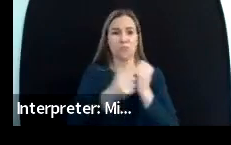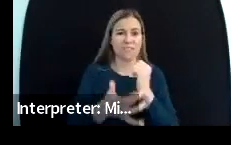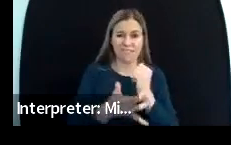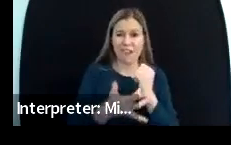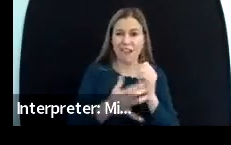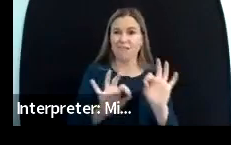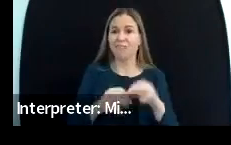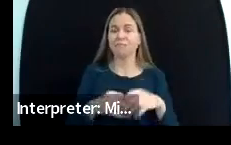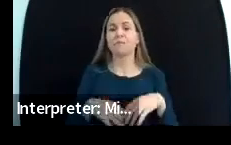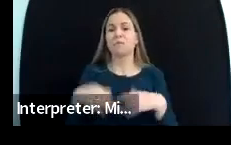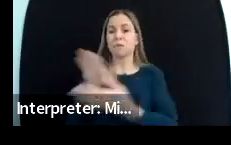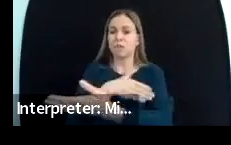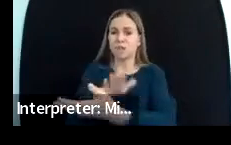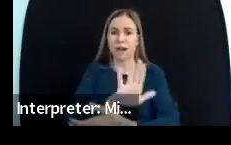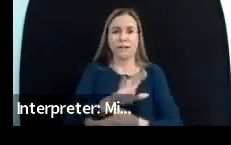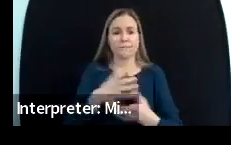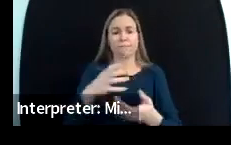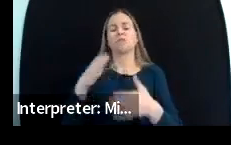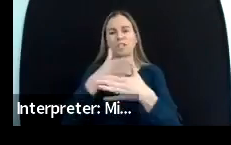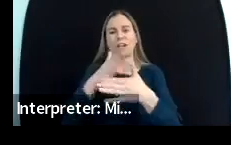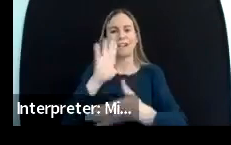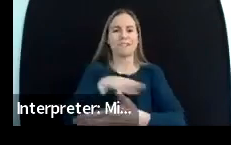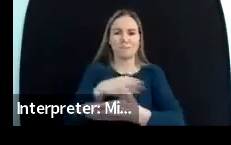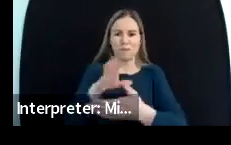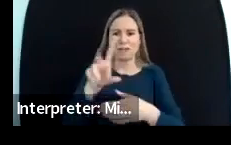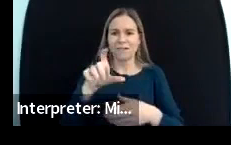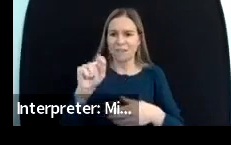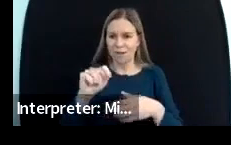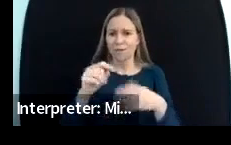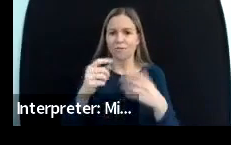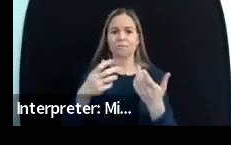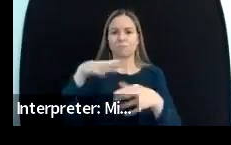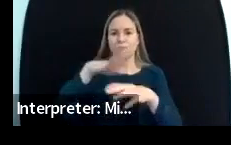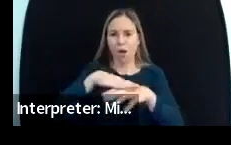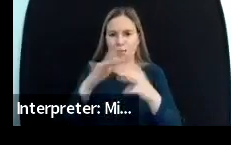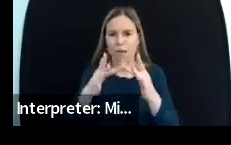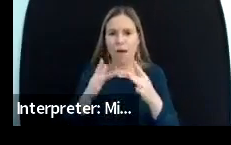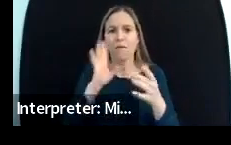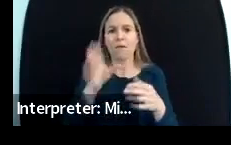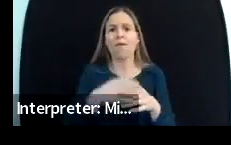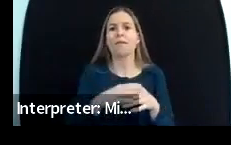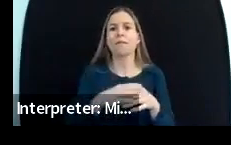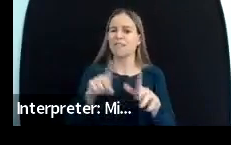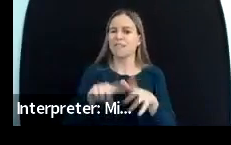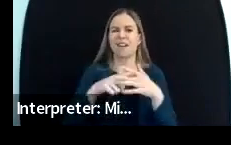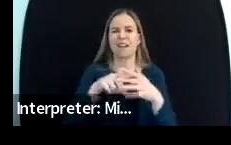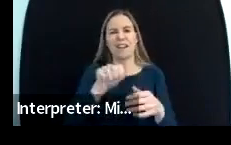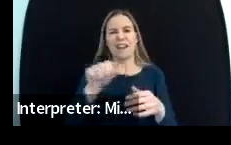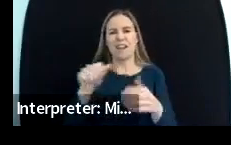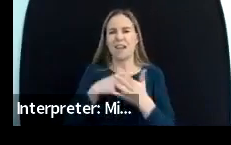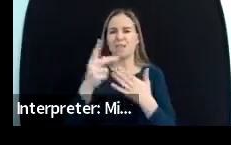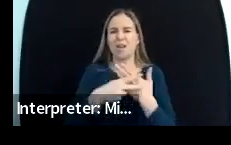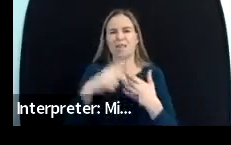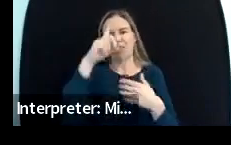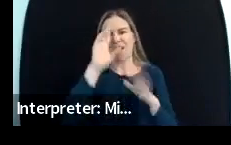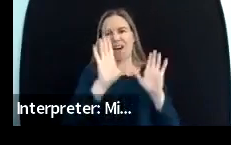his favorite music videos and hot takes online. Sam started an associate's degree program, but after 2 semesters, found himself too